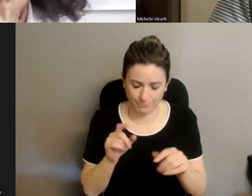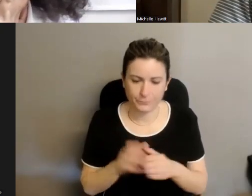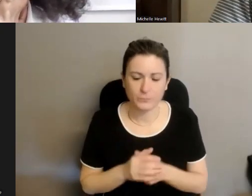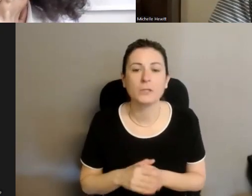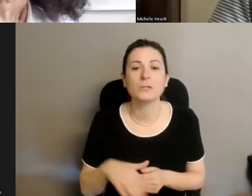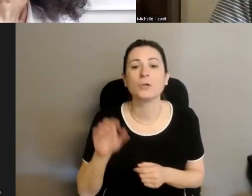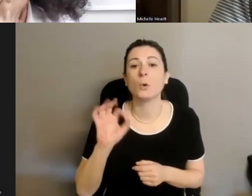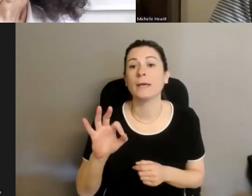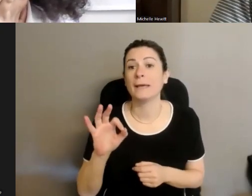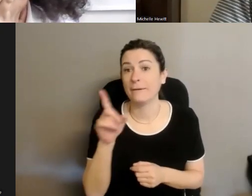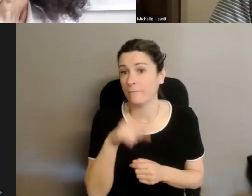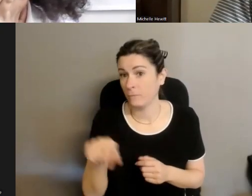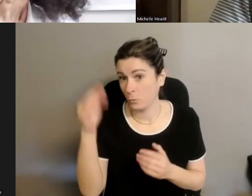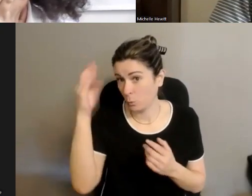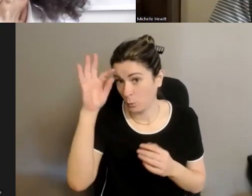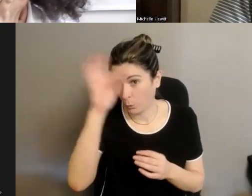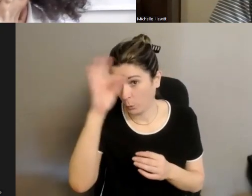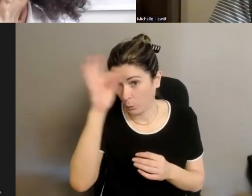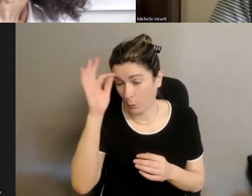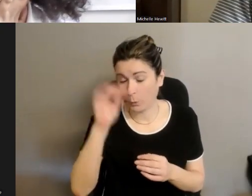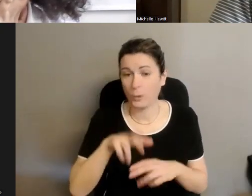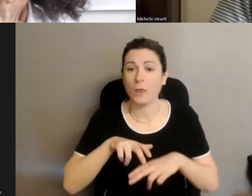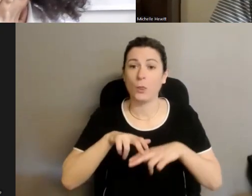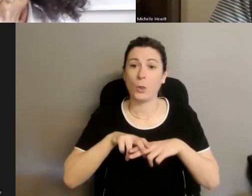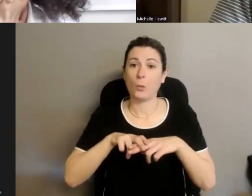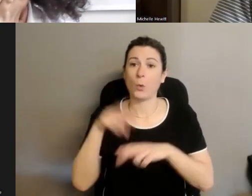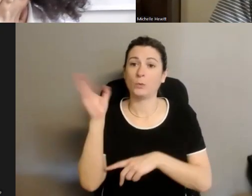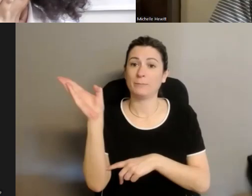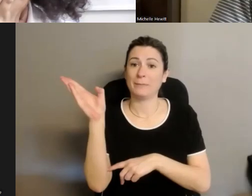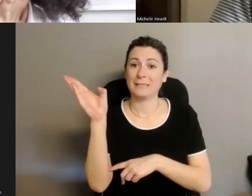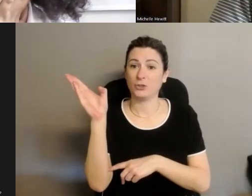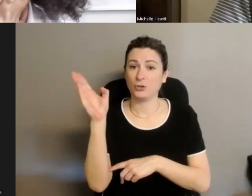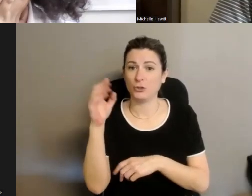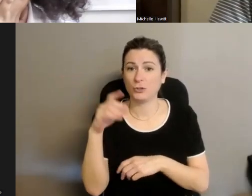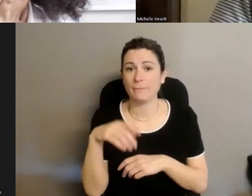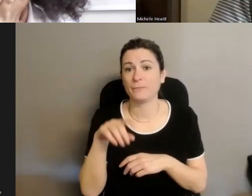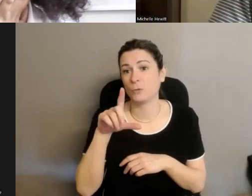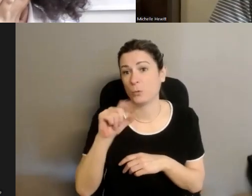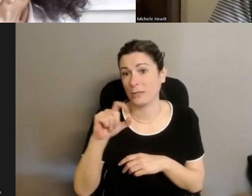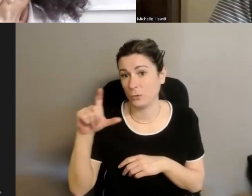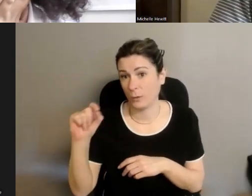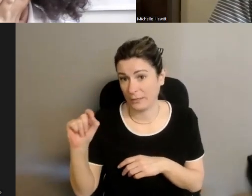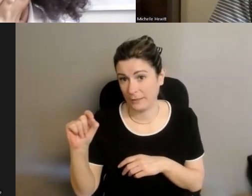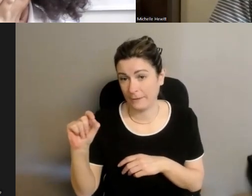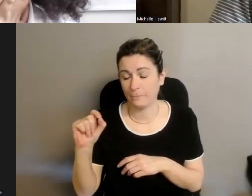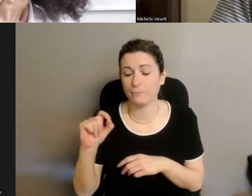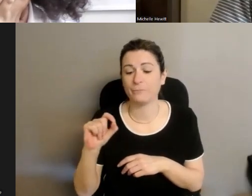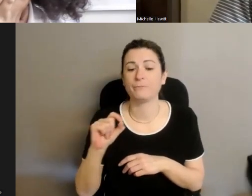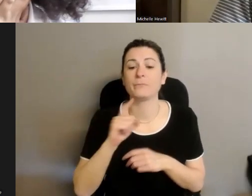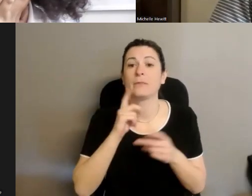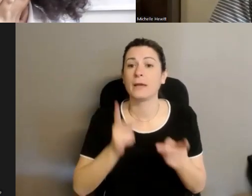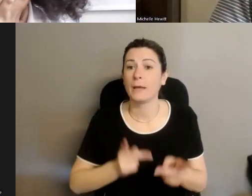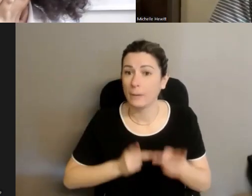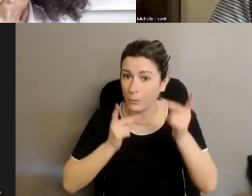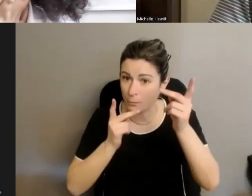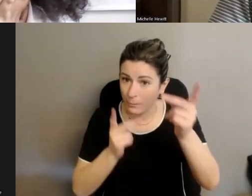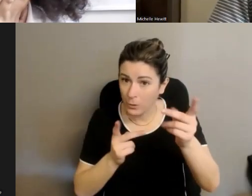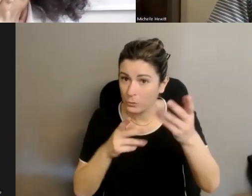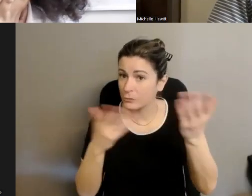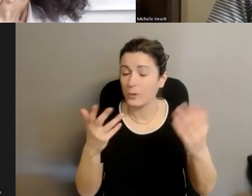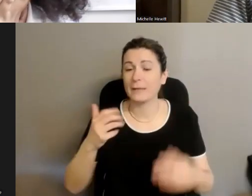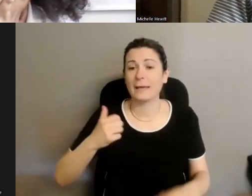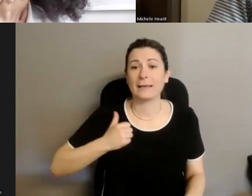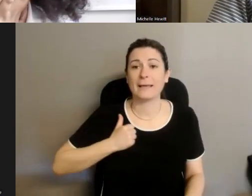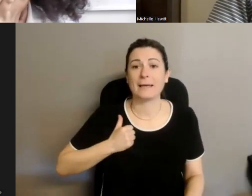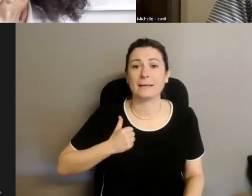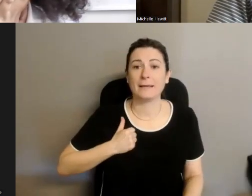Speech 2020, the government proposed a benefit called the Canada Disability Benefit